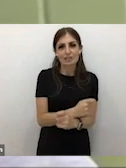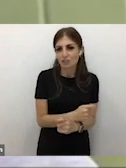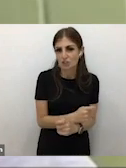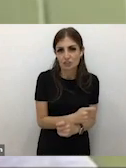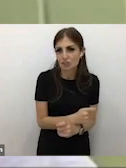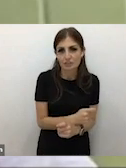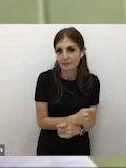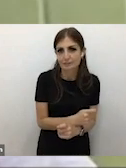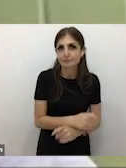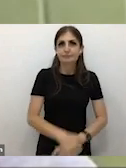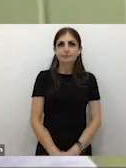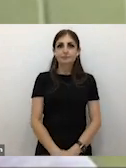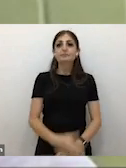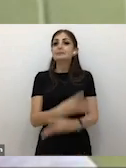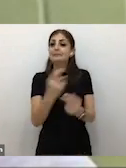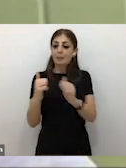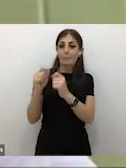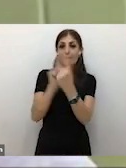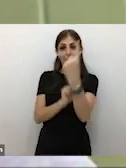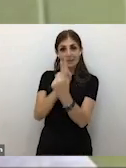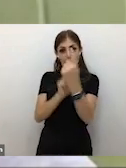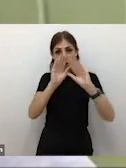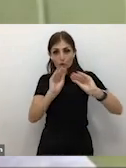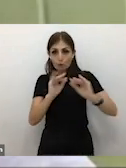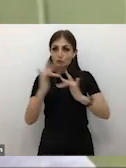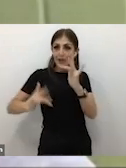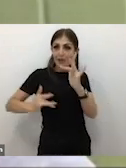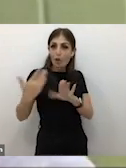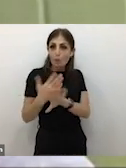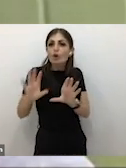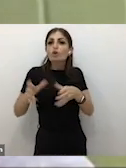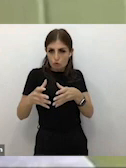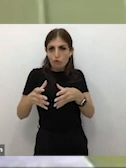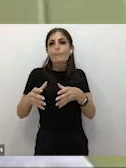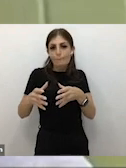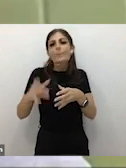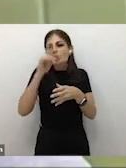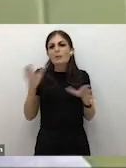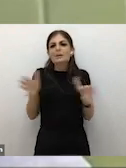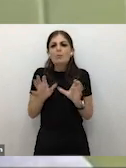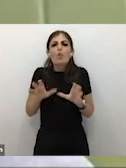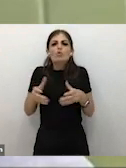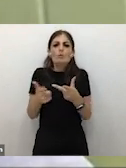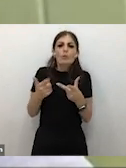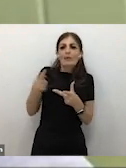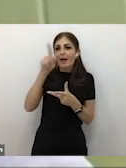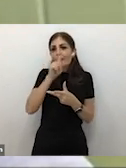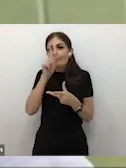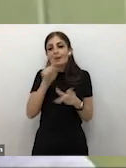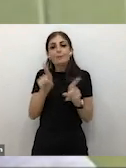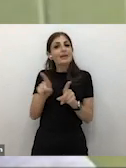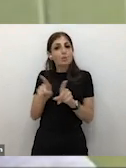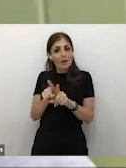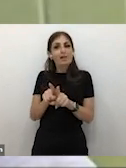the activities like the peer-to-peer coaching sessions and the online working groups, you will be in small groups with other participants in the